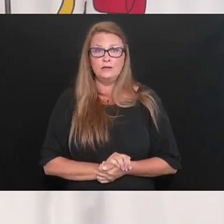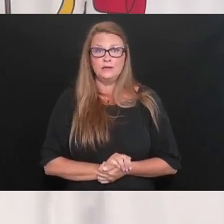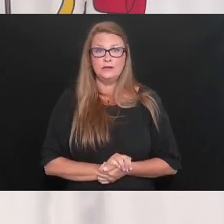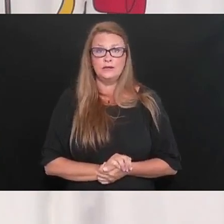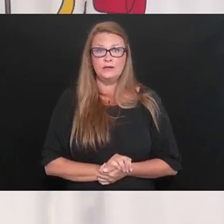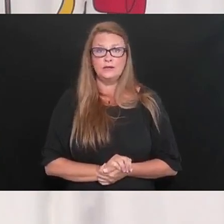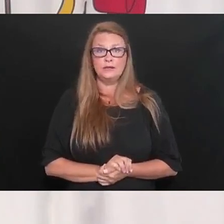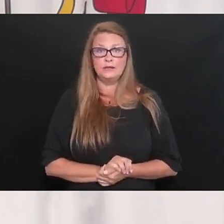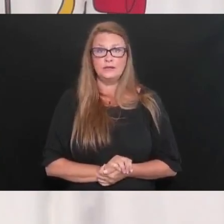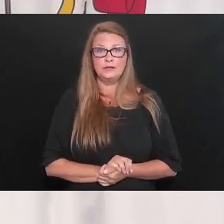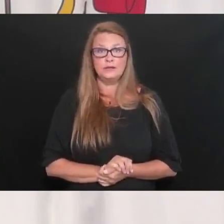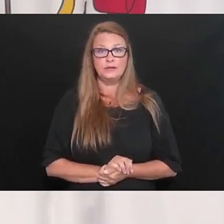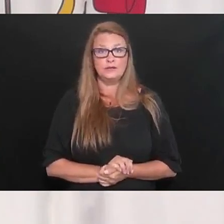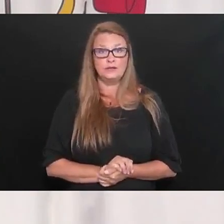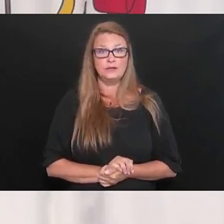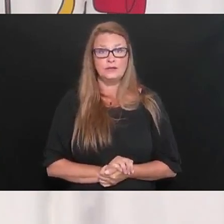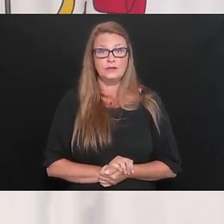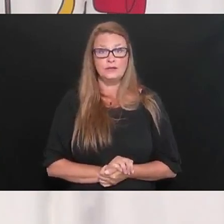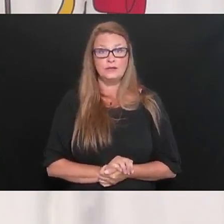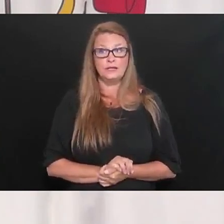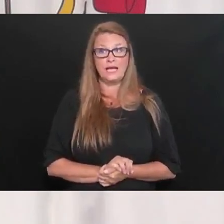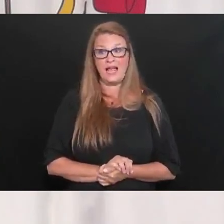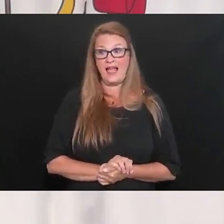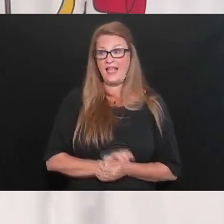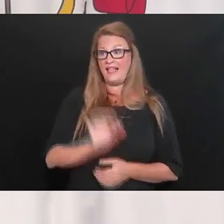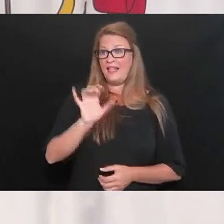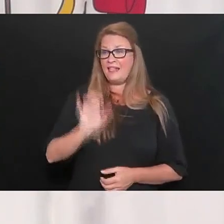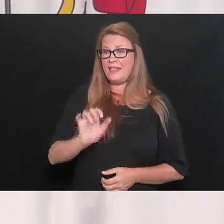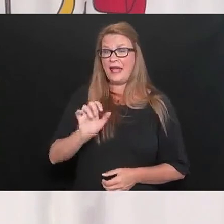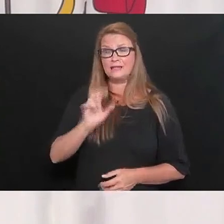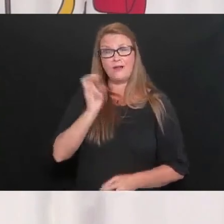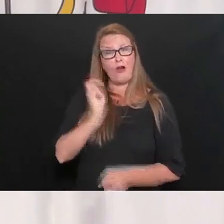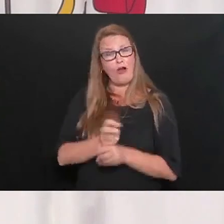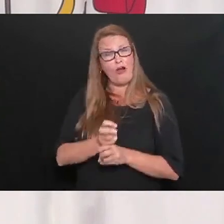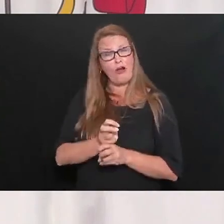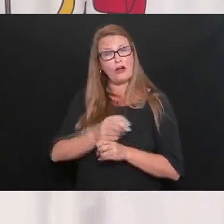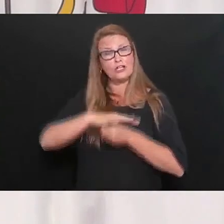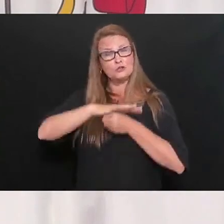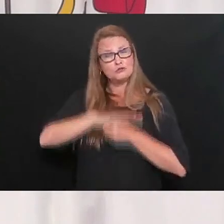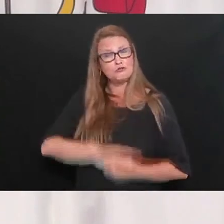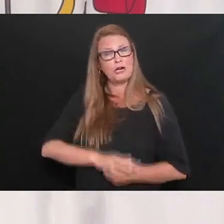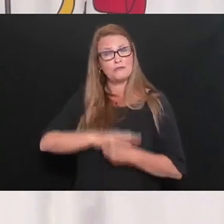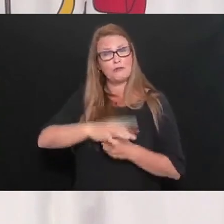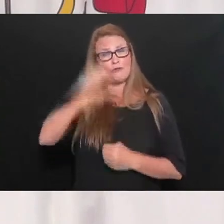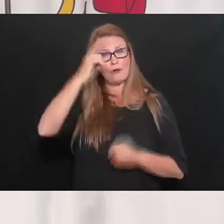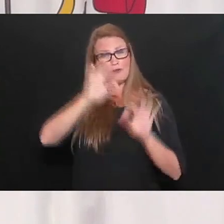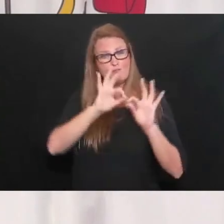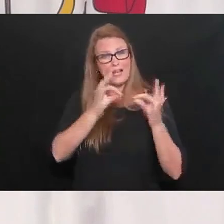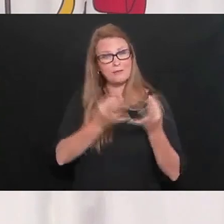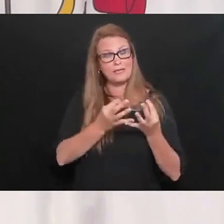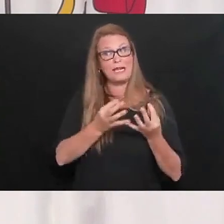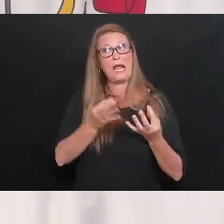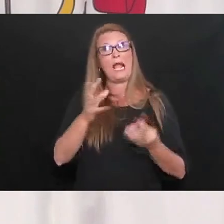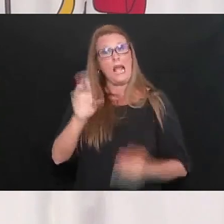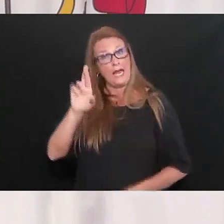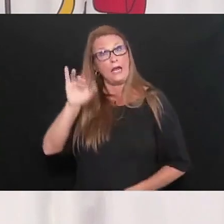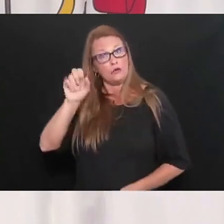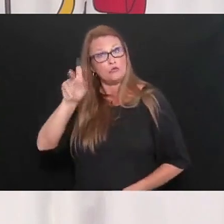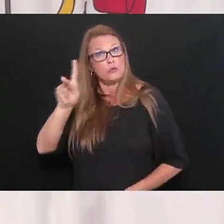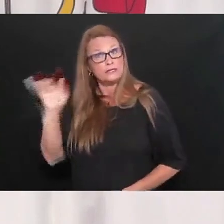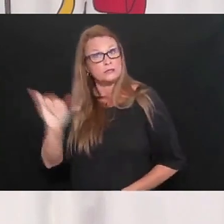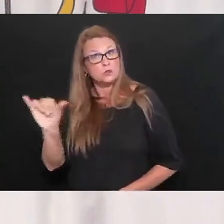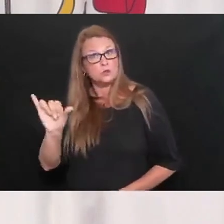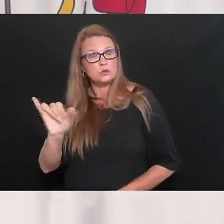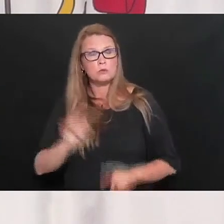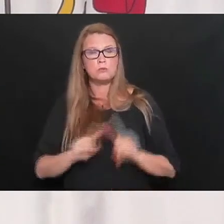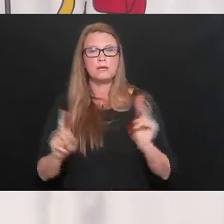there is hard on those families. It's risky to some degree, and all that. But the worst